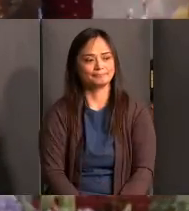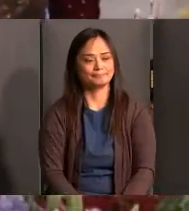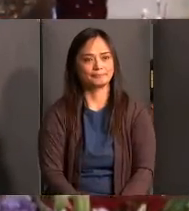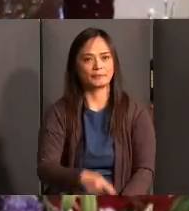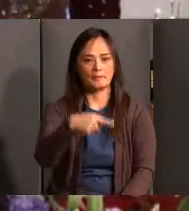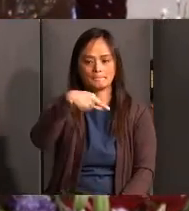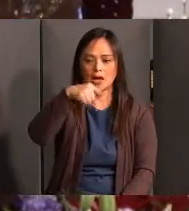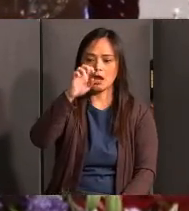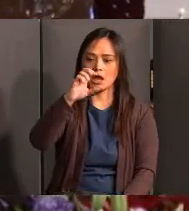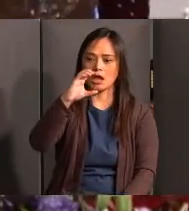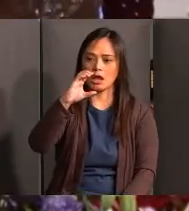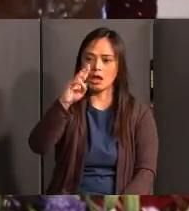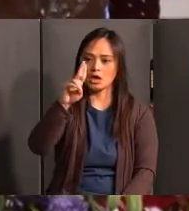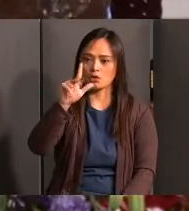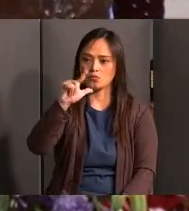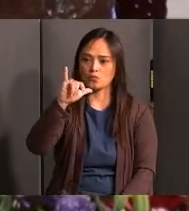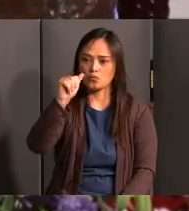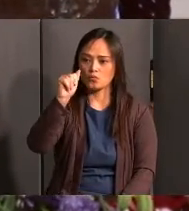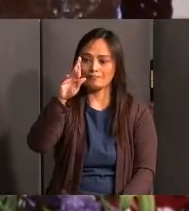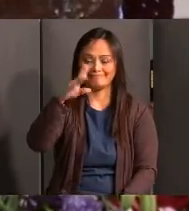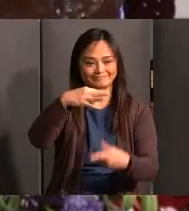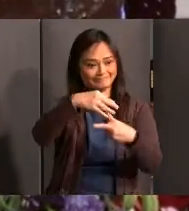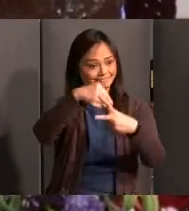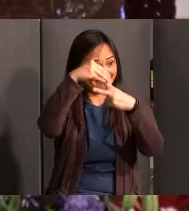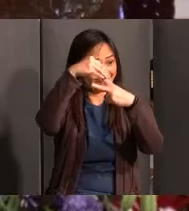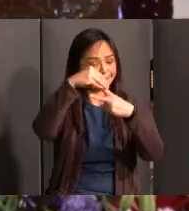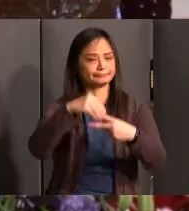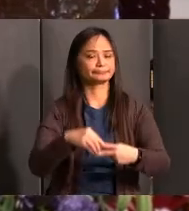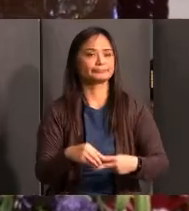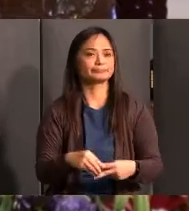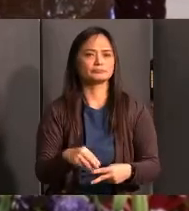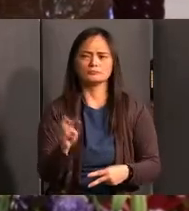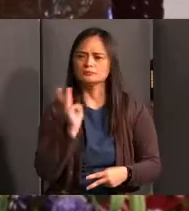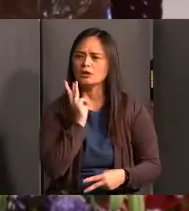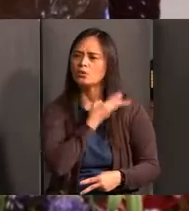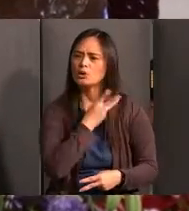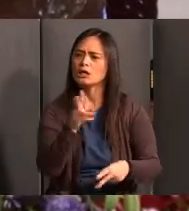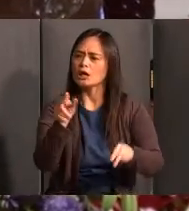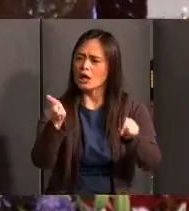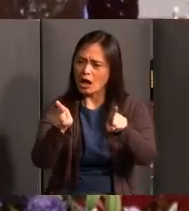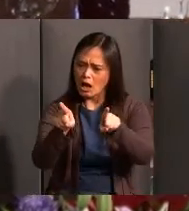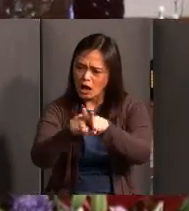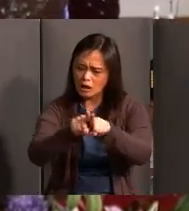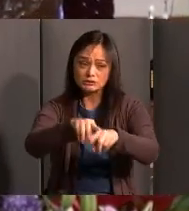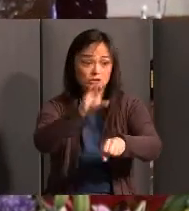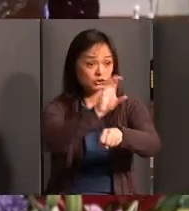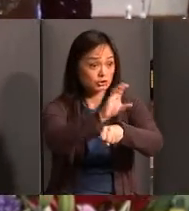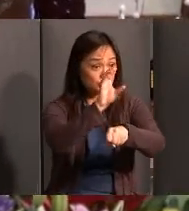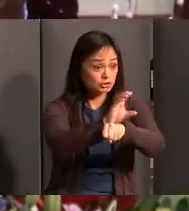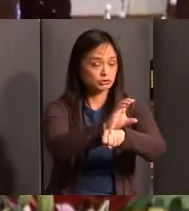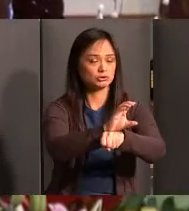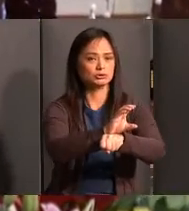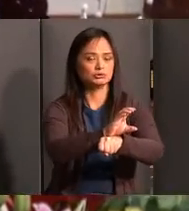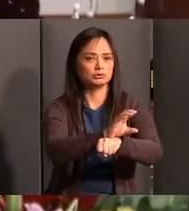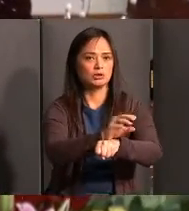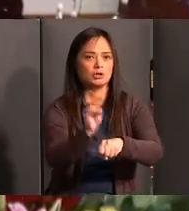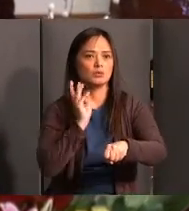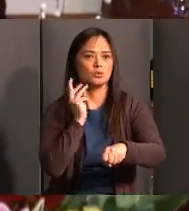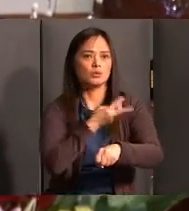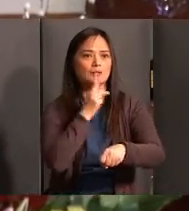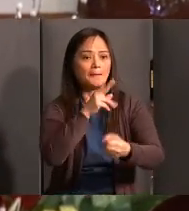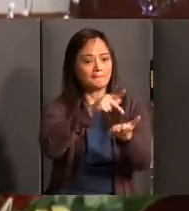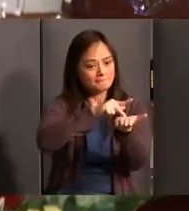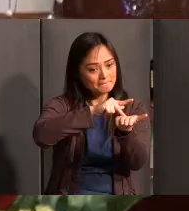Tayo as a church ay mga tao, mga niligtas, that we have been